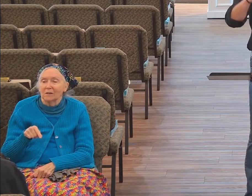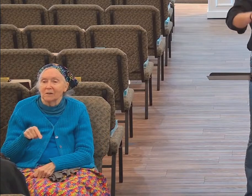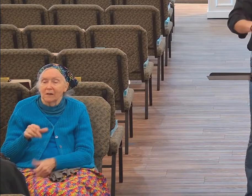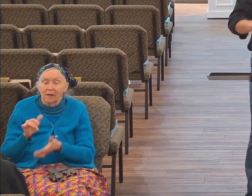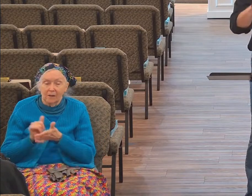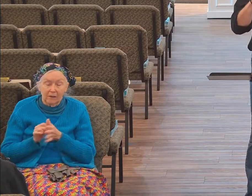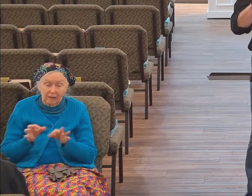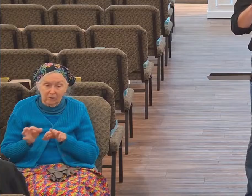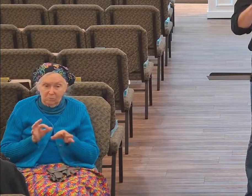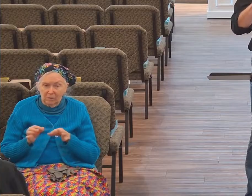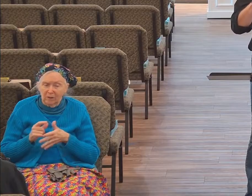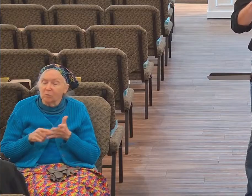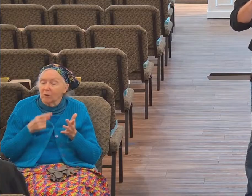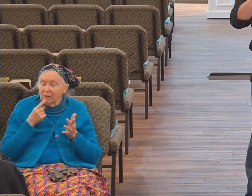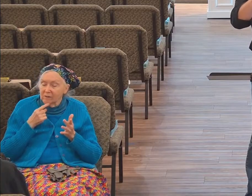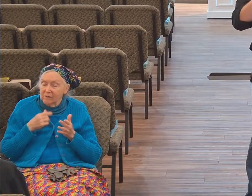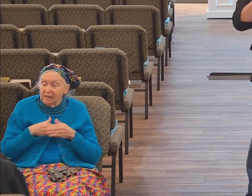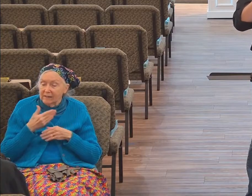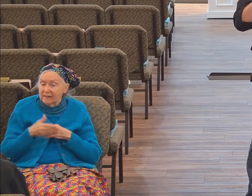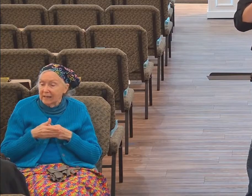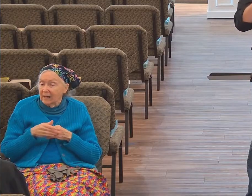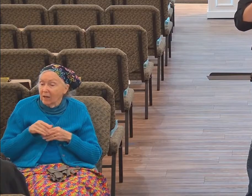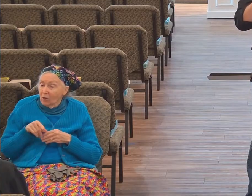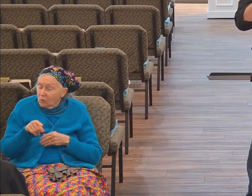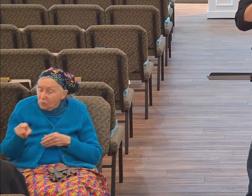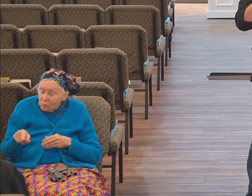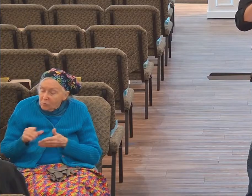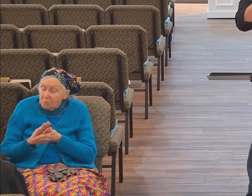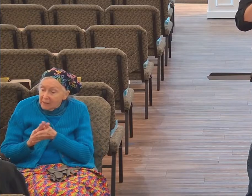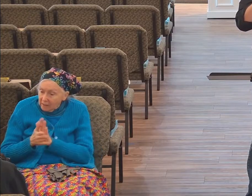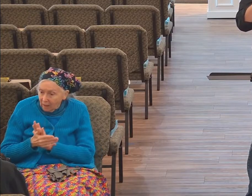explains what he says next. For you became